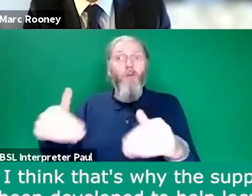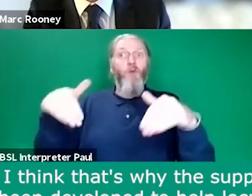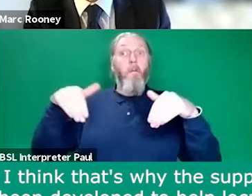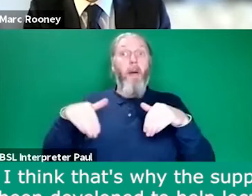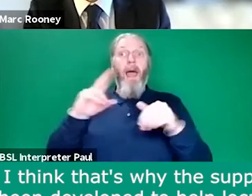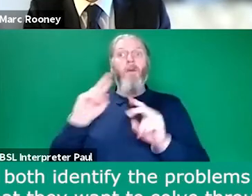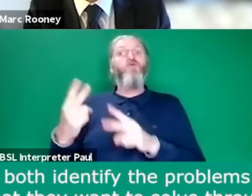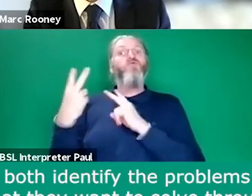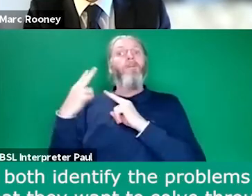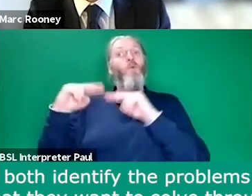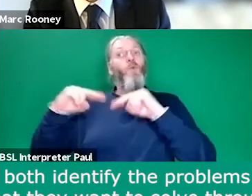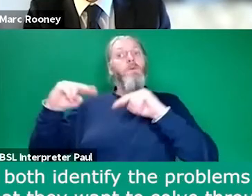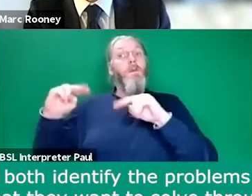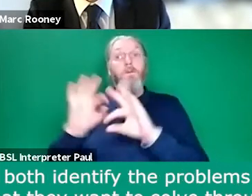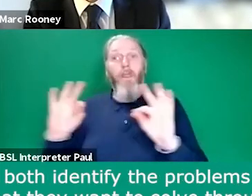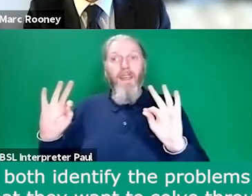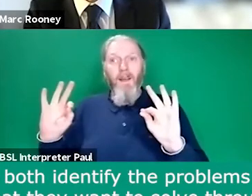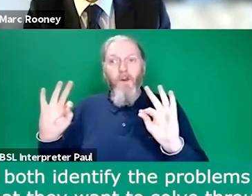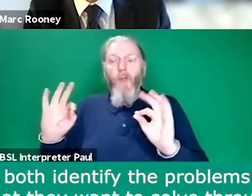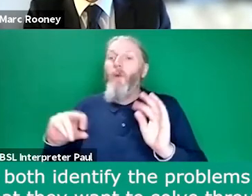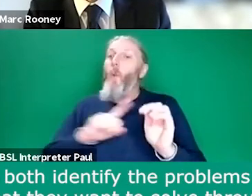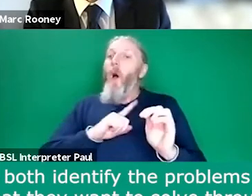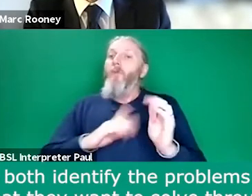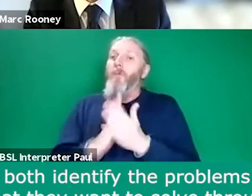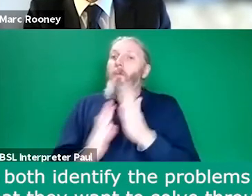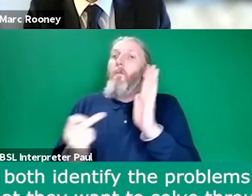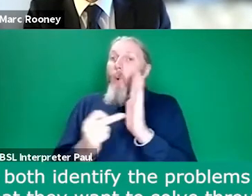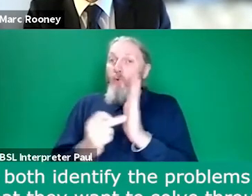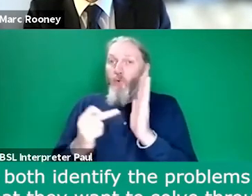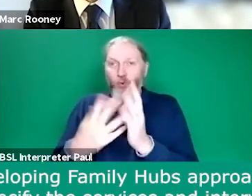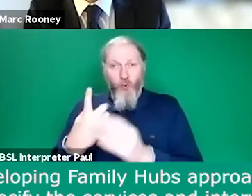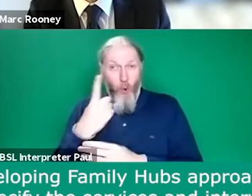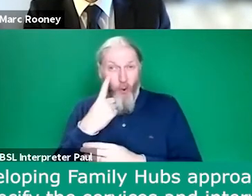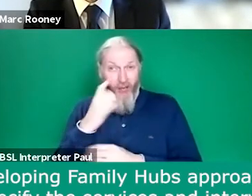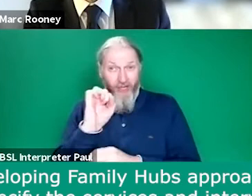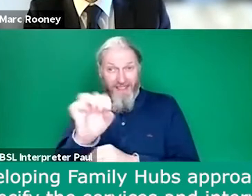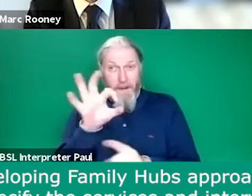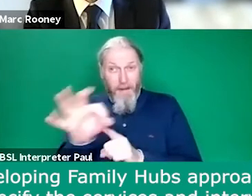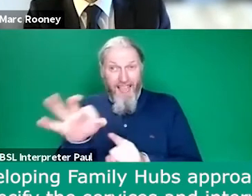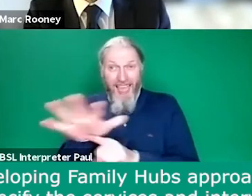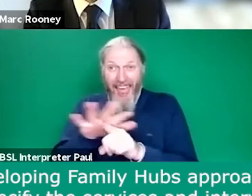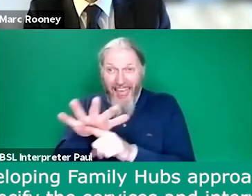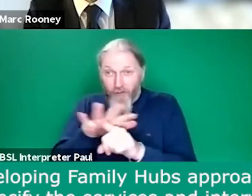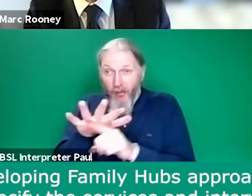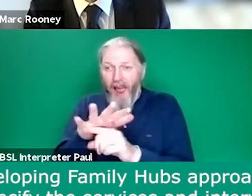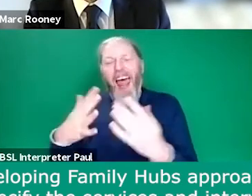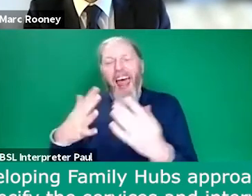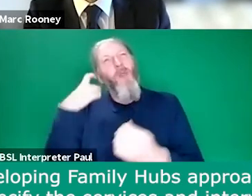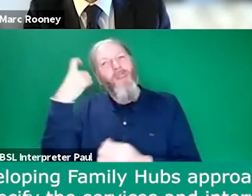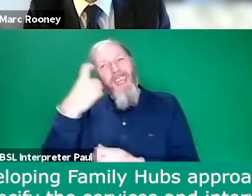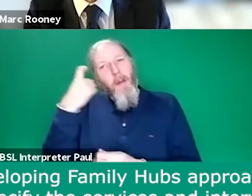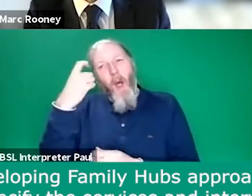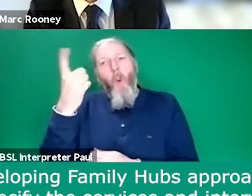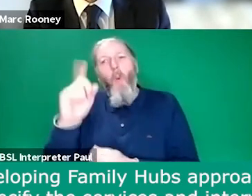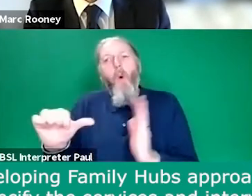help local areas both identify the problems that they want to solve through developing family hubs approaches